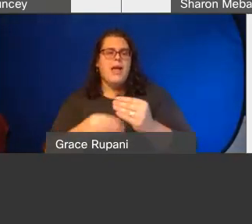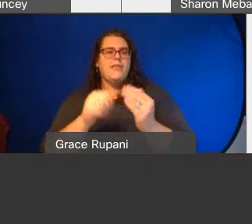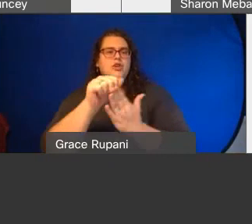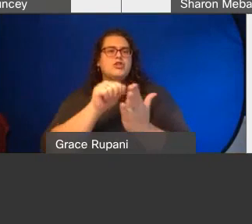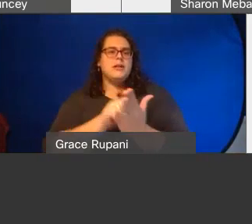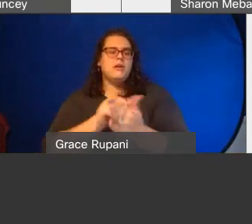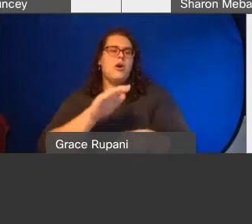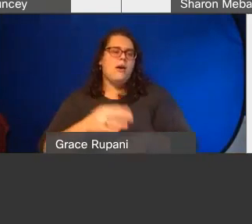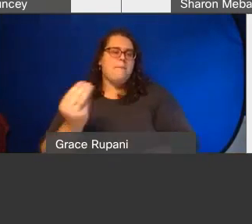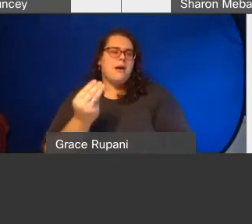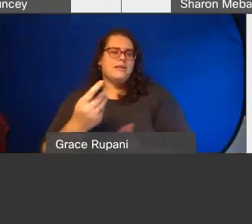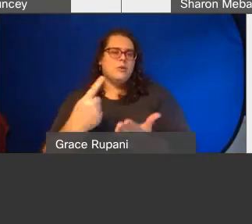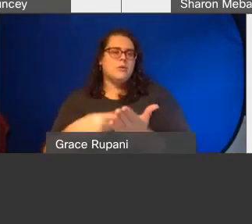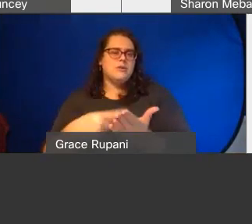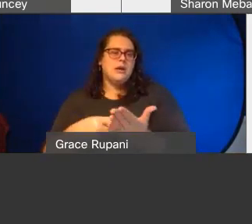meeting.